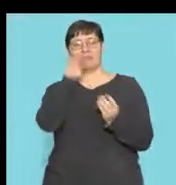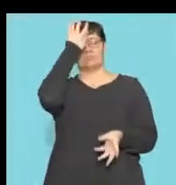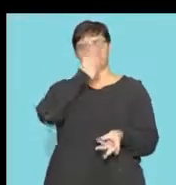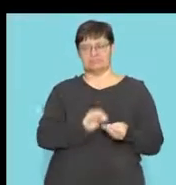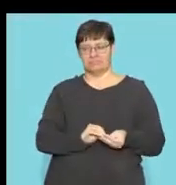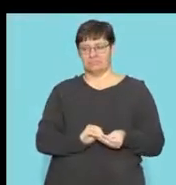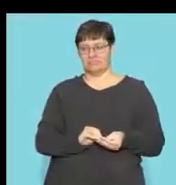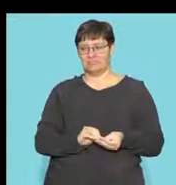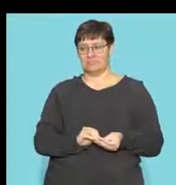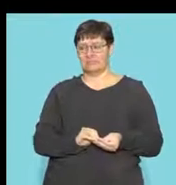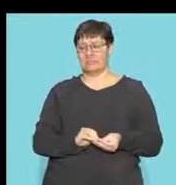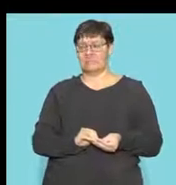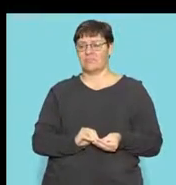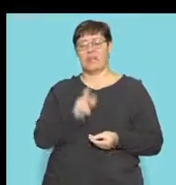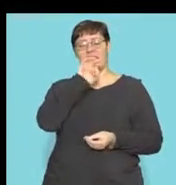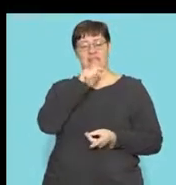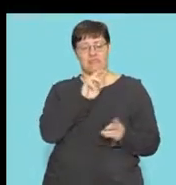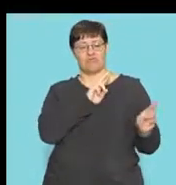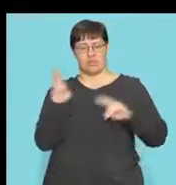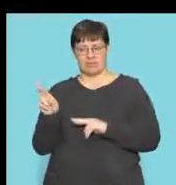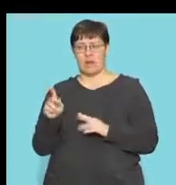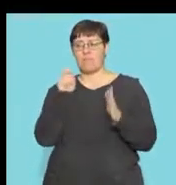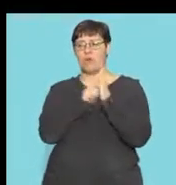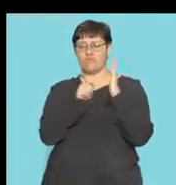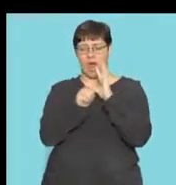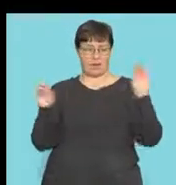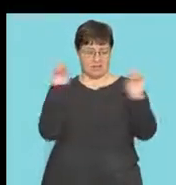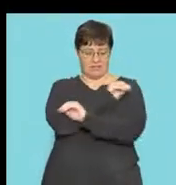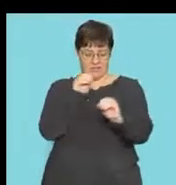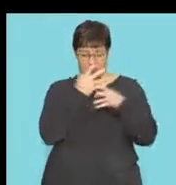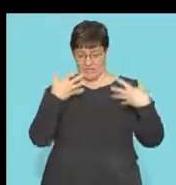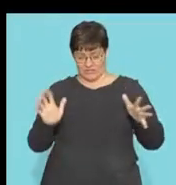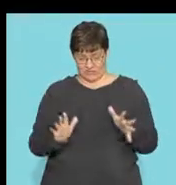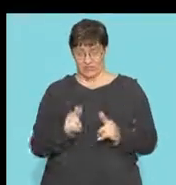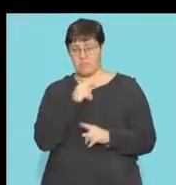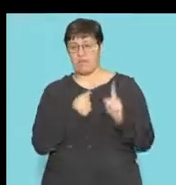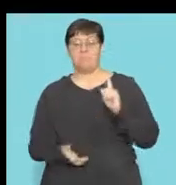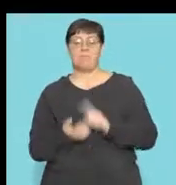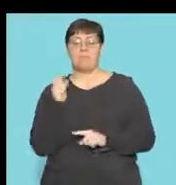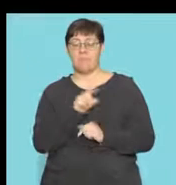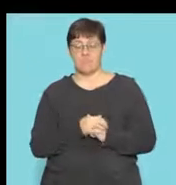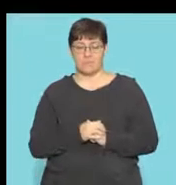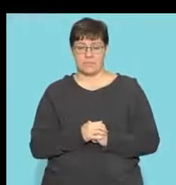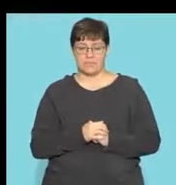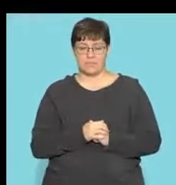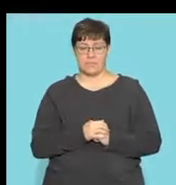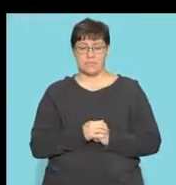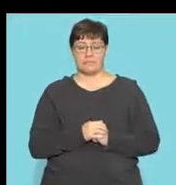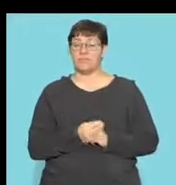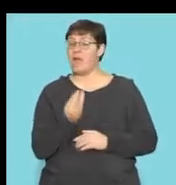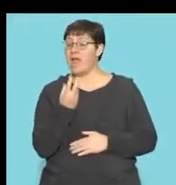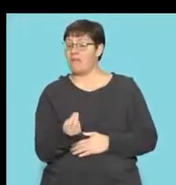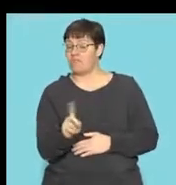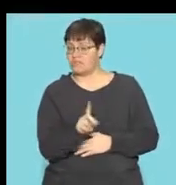them together and we can get the net reaction. I've rewritten them like this, so we can find that what we've actually